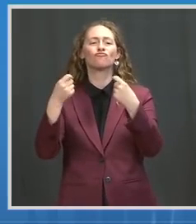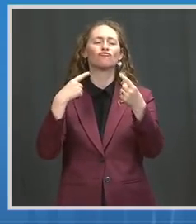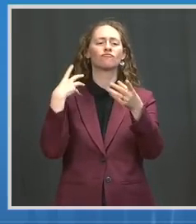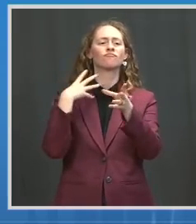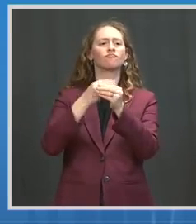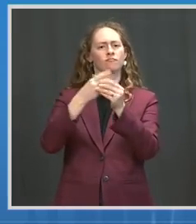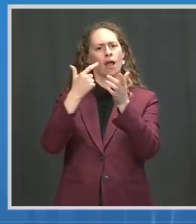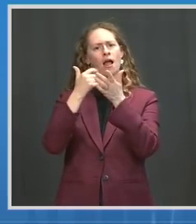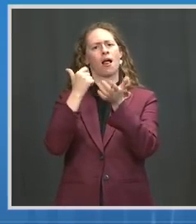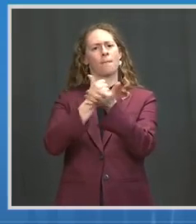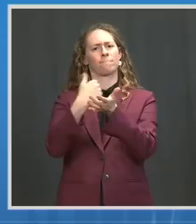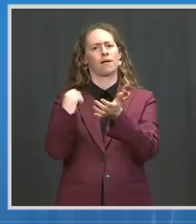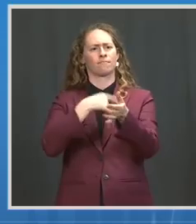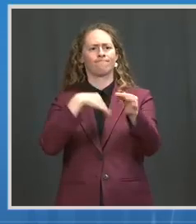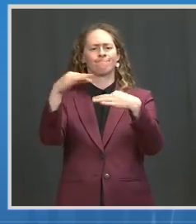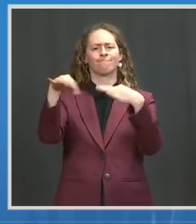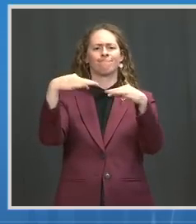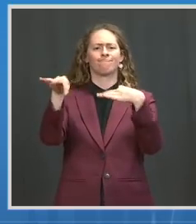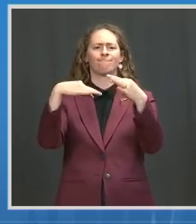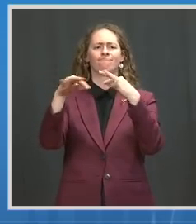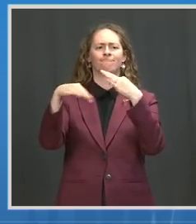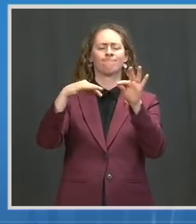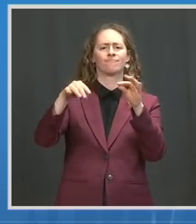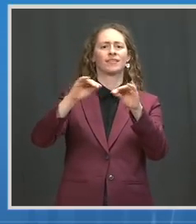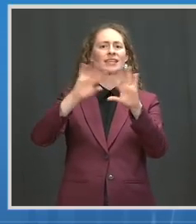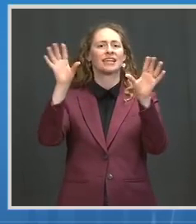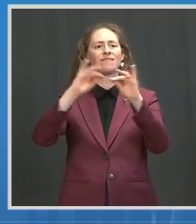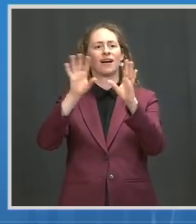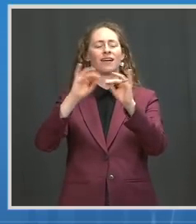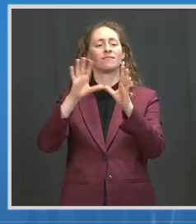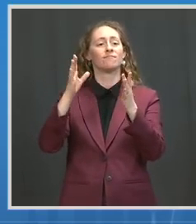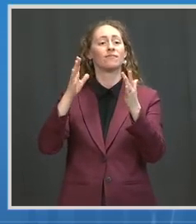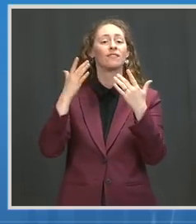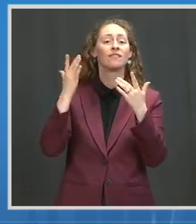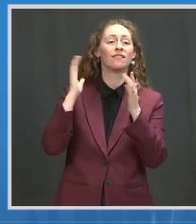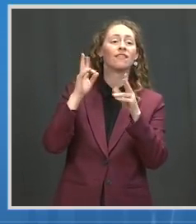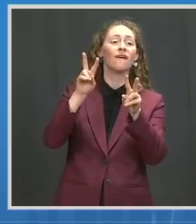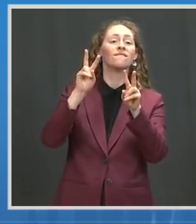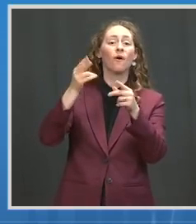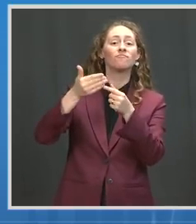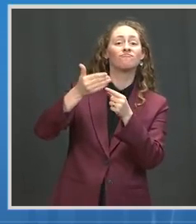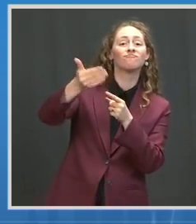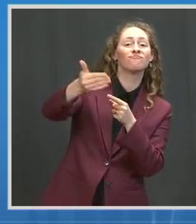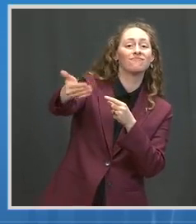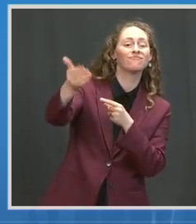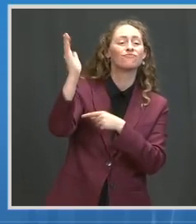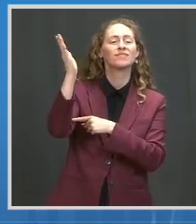the public. And we will look forward to the next briefing. Thank you very much.